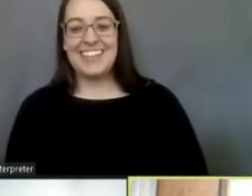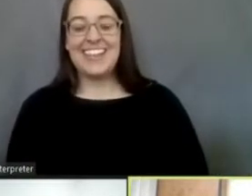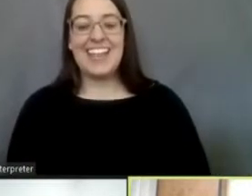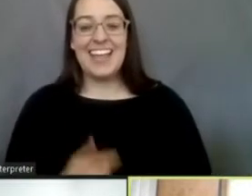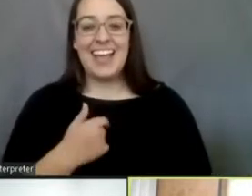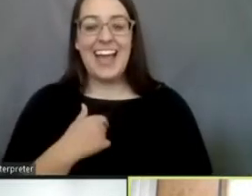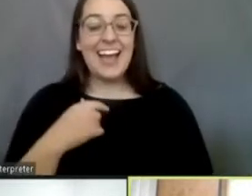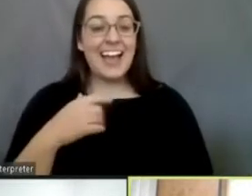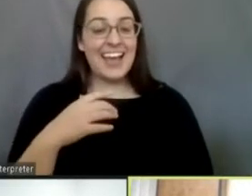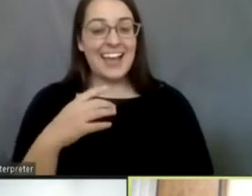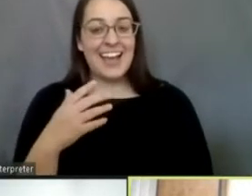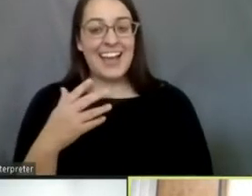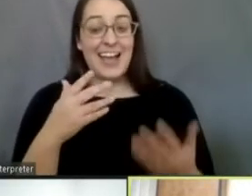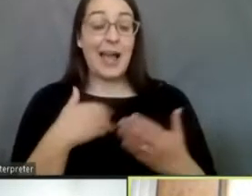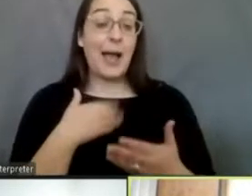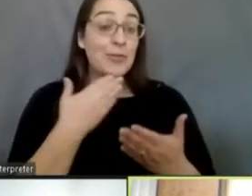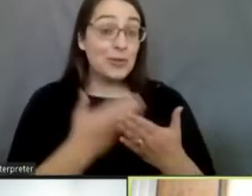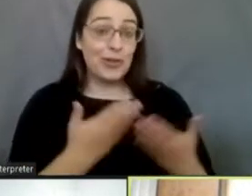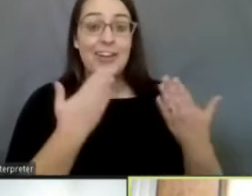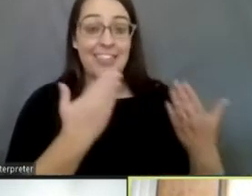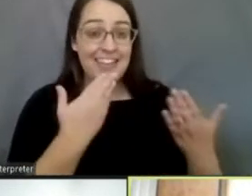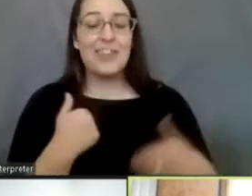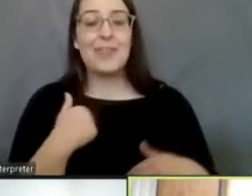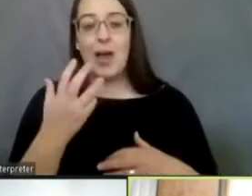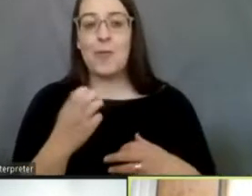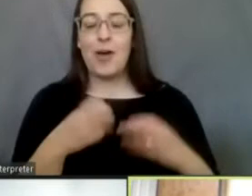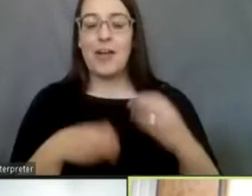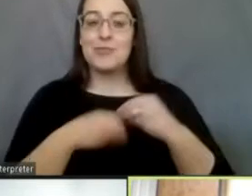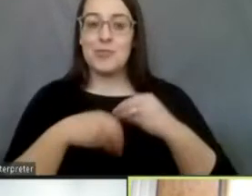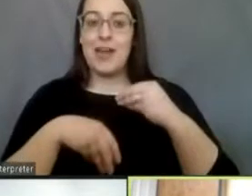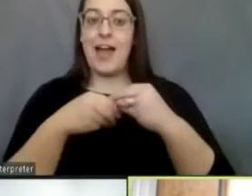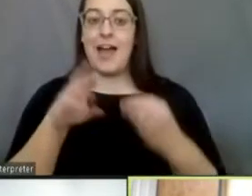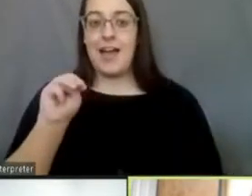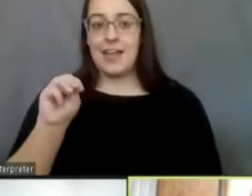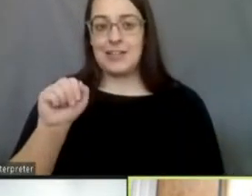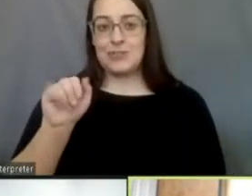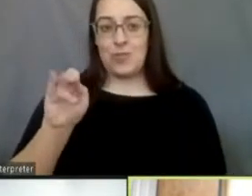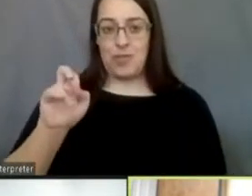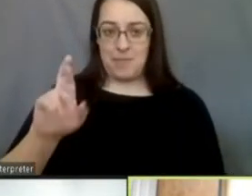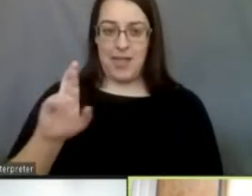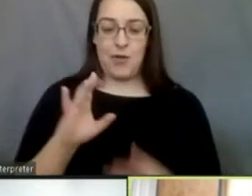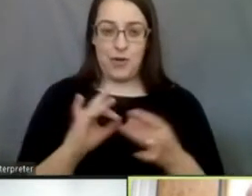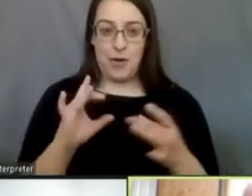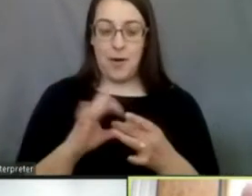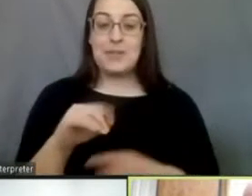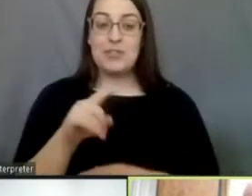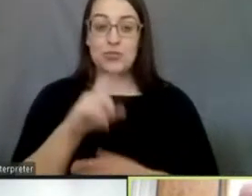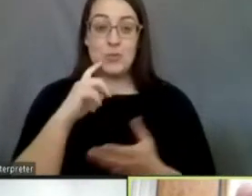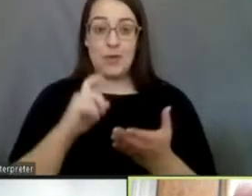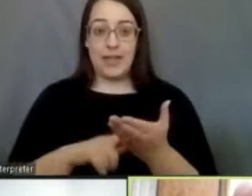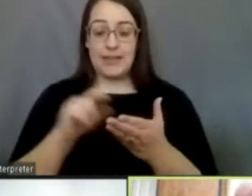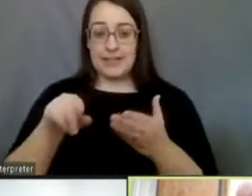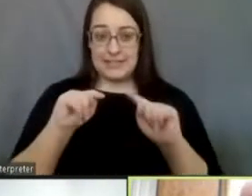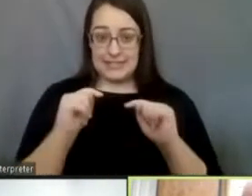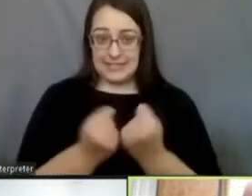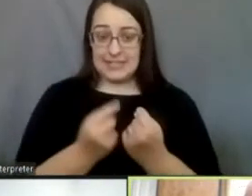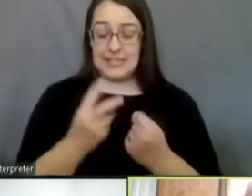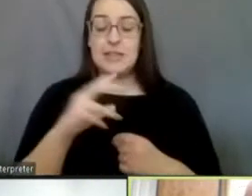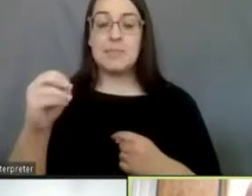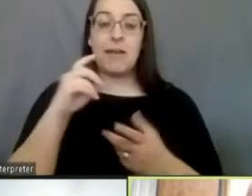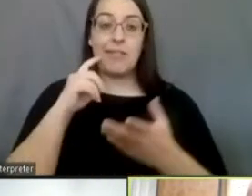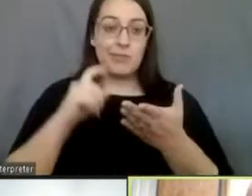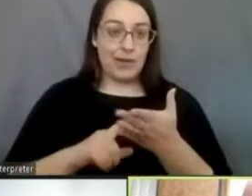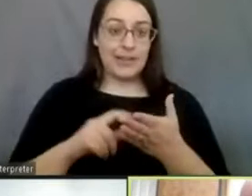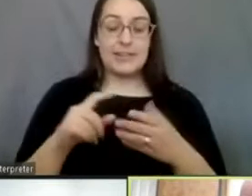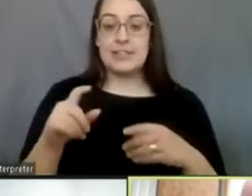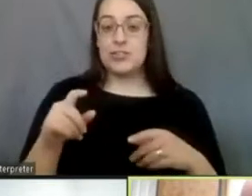I think I'd like to, doing good. Thank you, Dave. I'd like to build on the comments that the mayor said early on as she recognized this team and the recognition